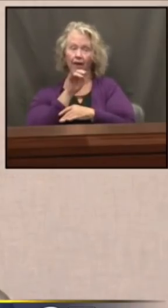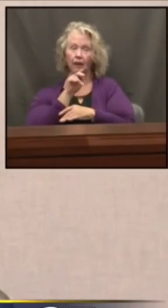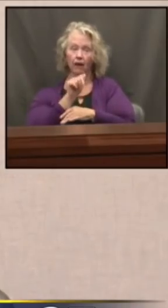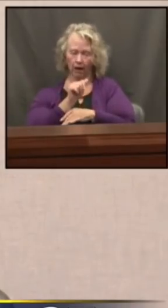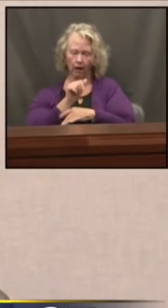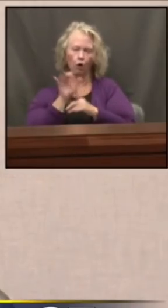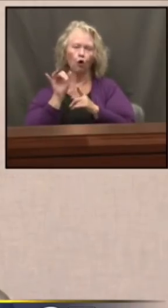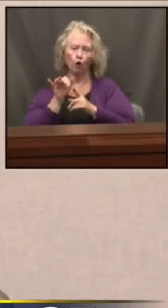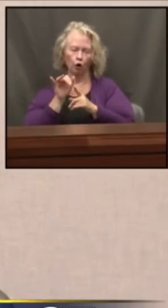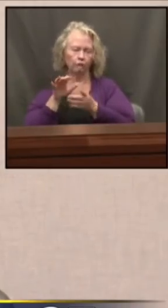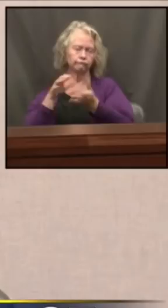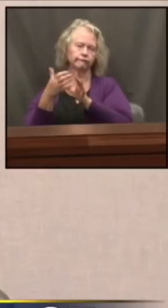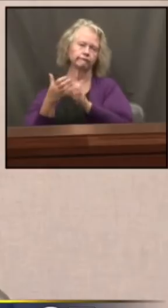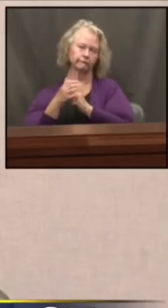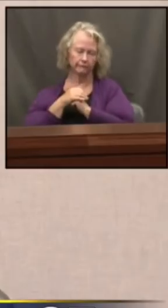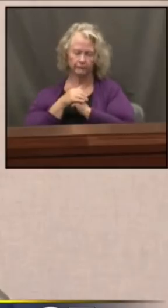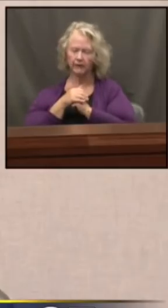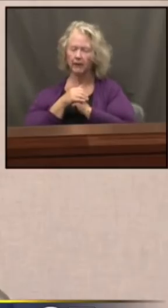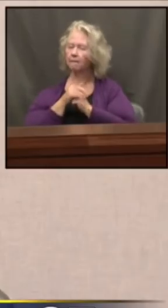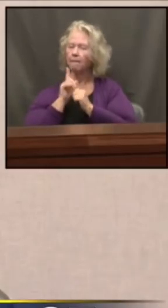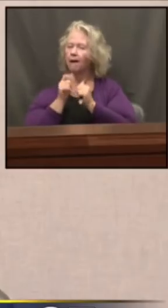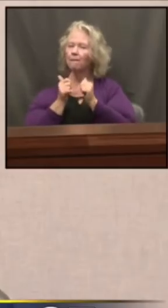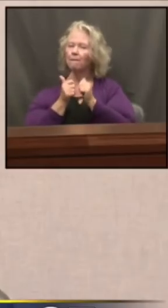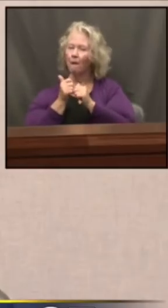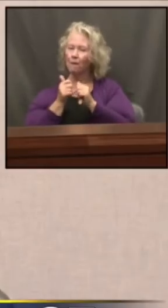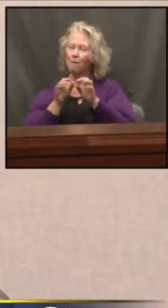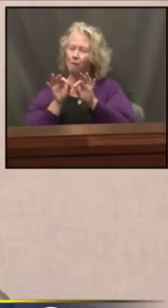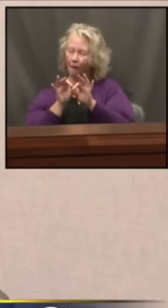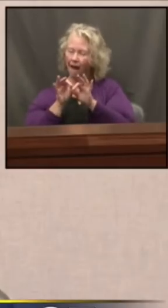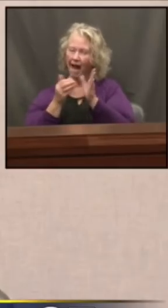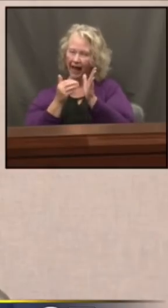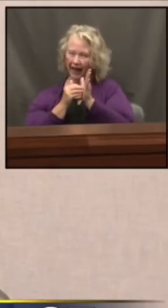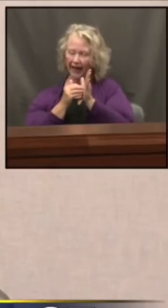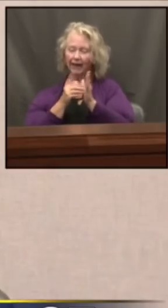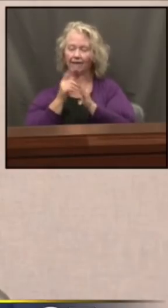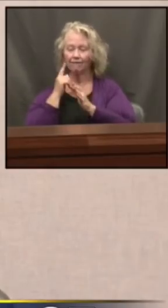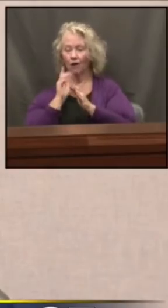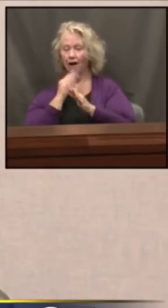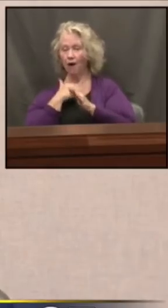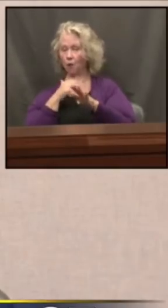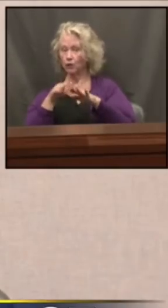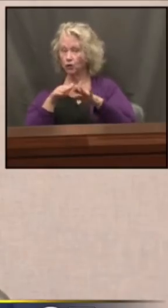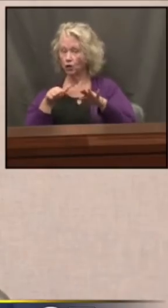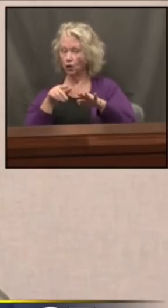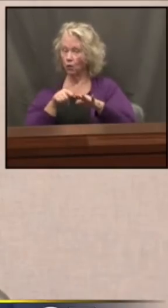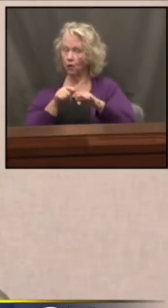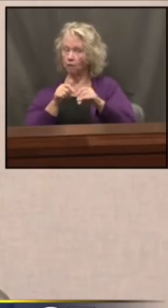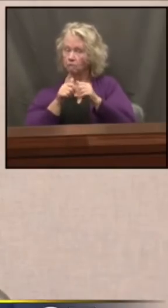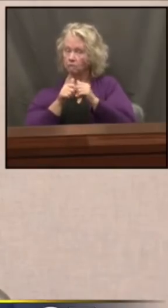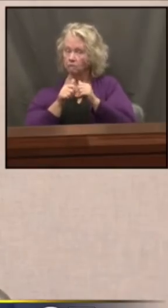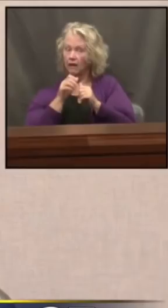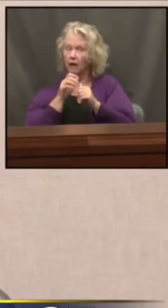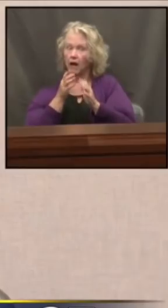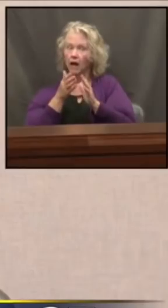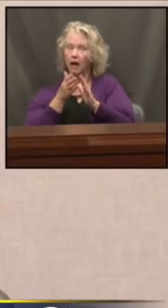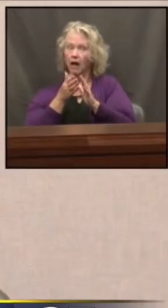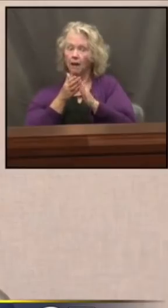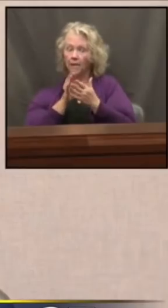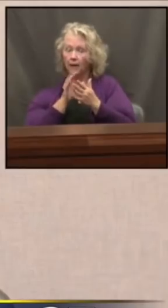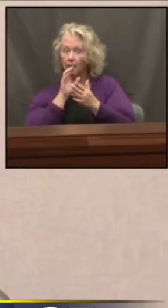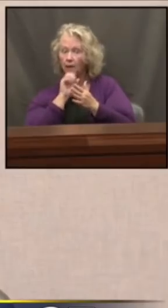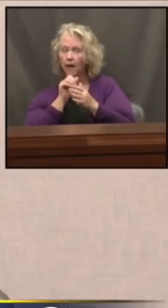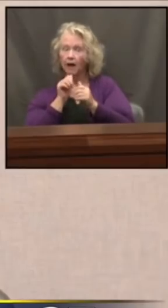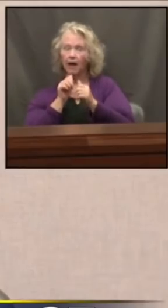was. What is most important, though, is that, again, for children, as they become eligible for vaccines with this